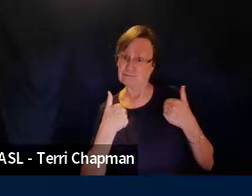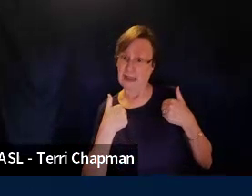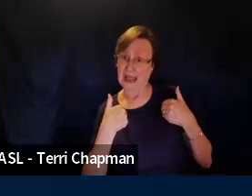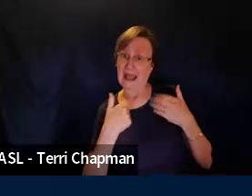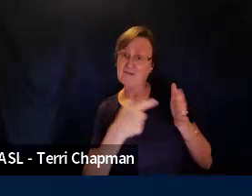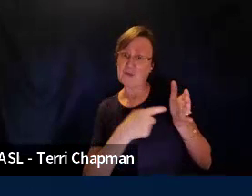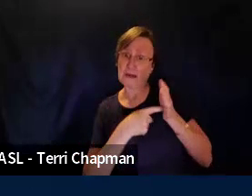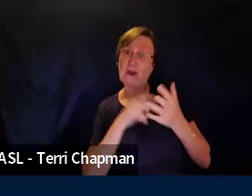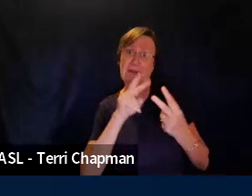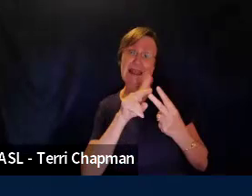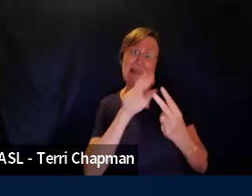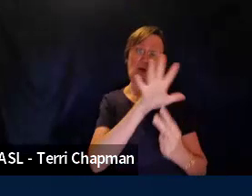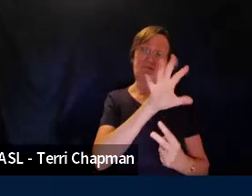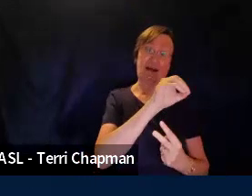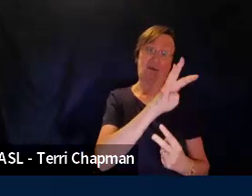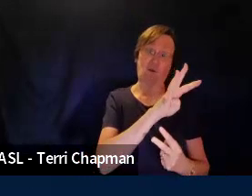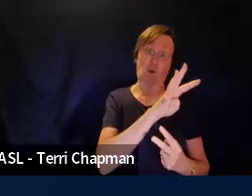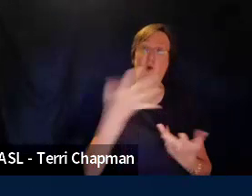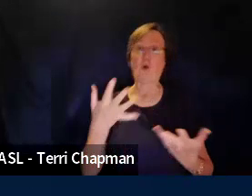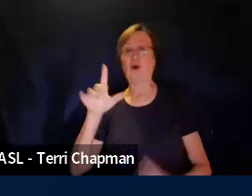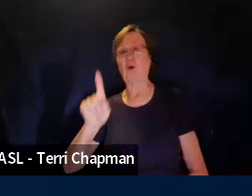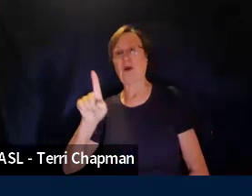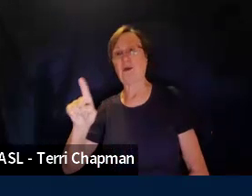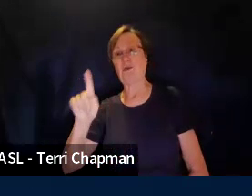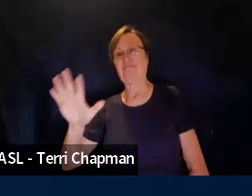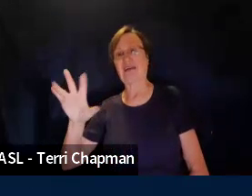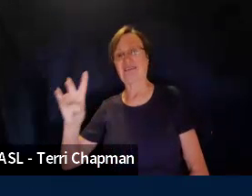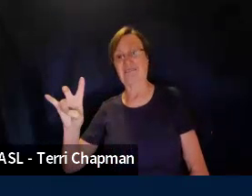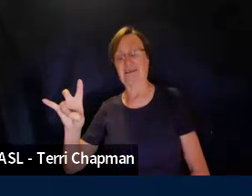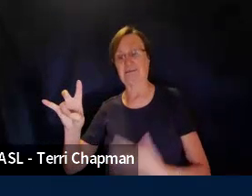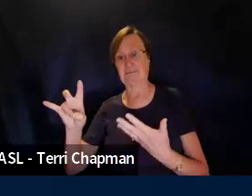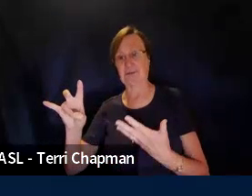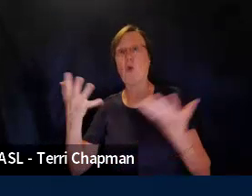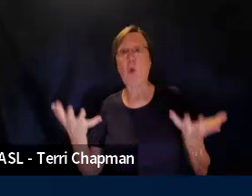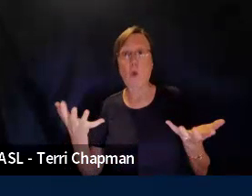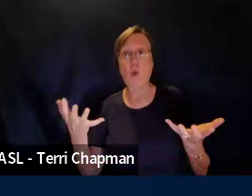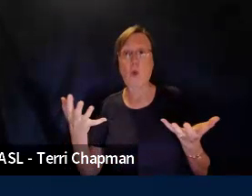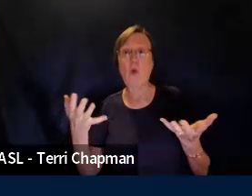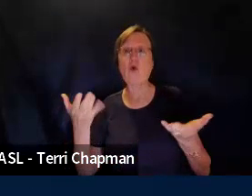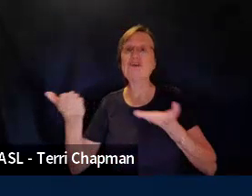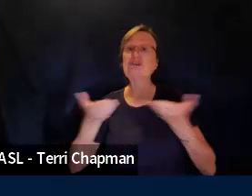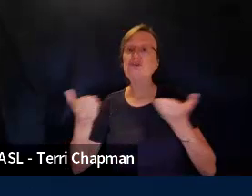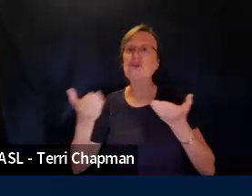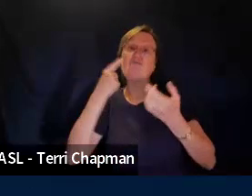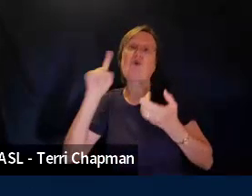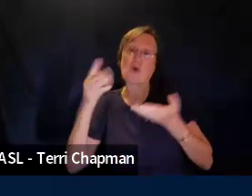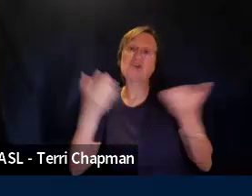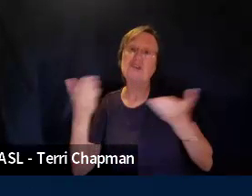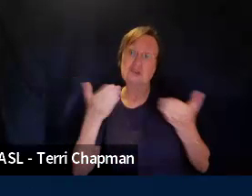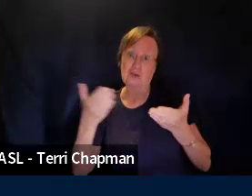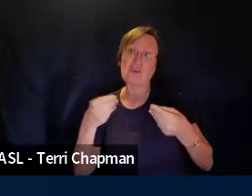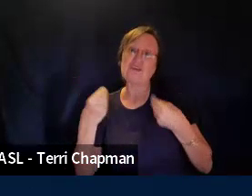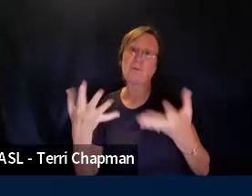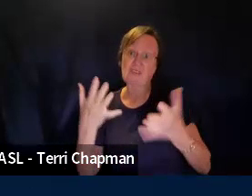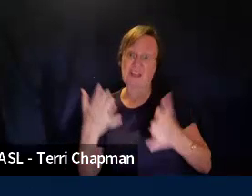either 504 or 1157 for the service providers who receive federal